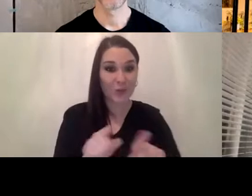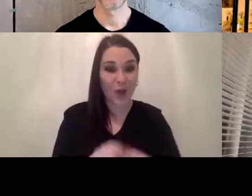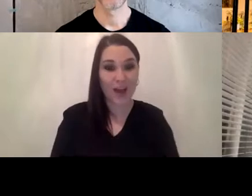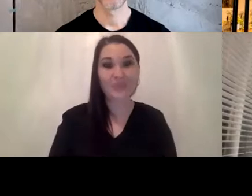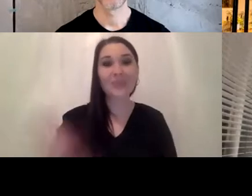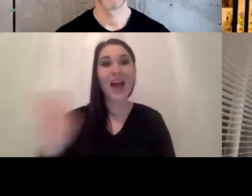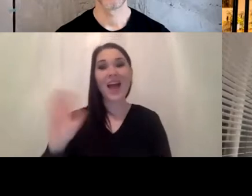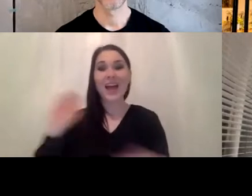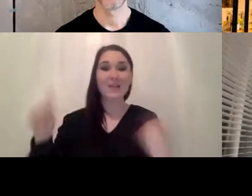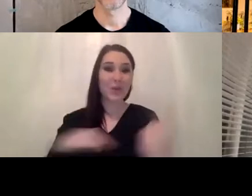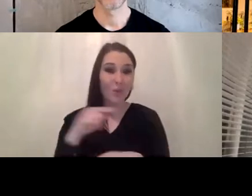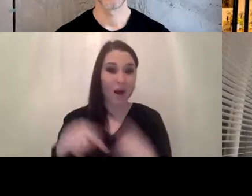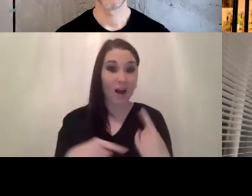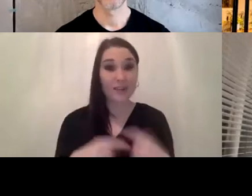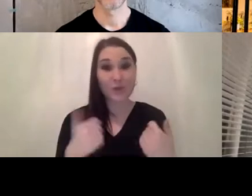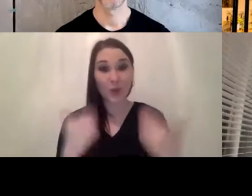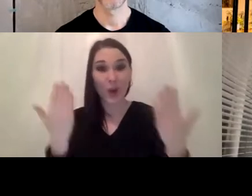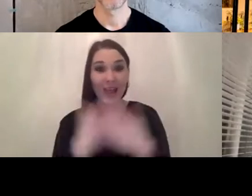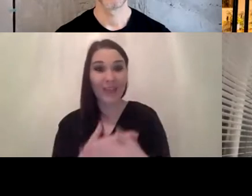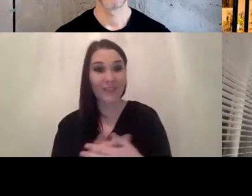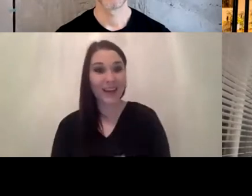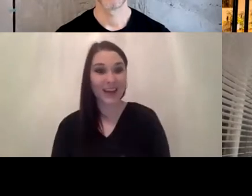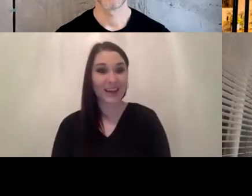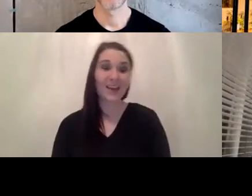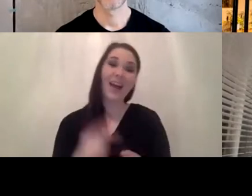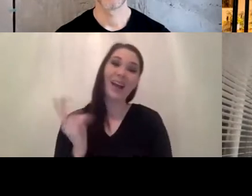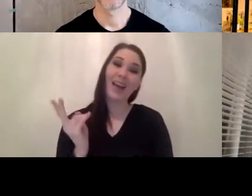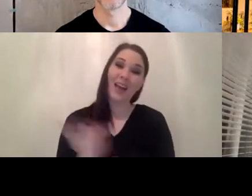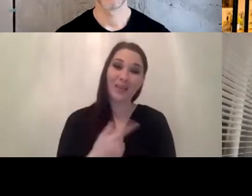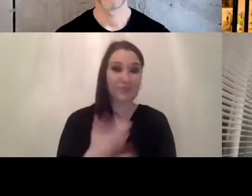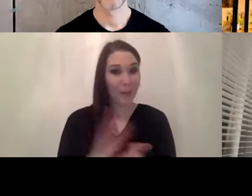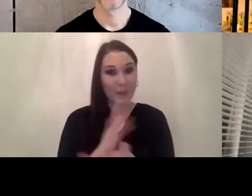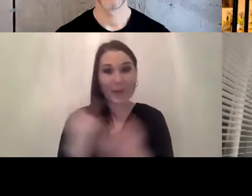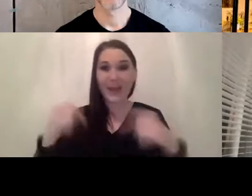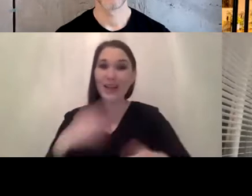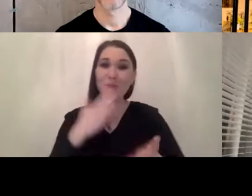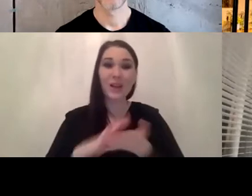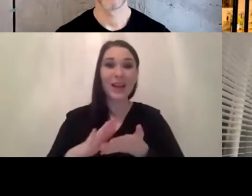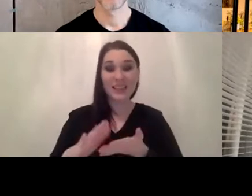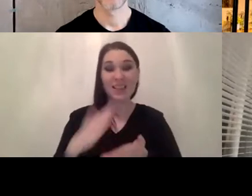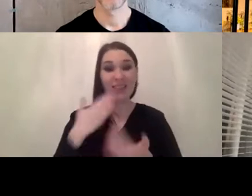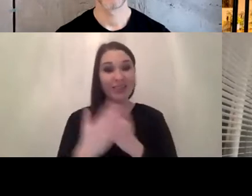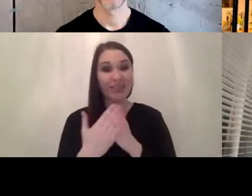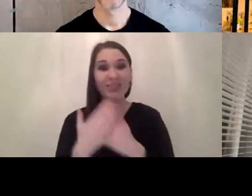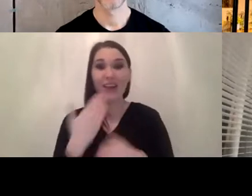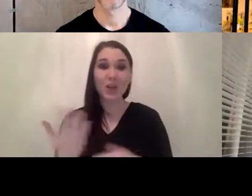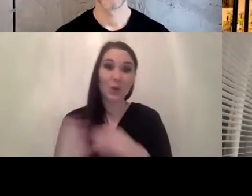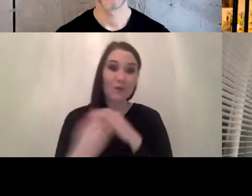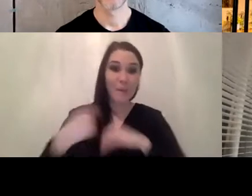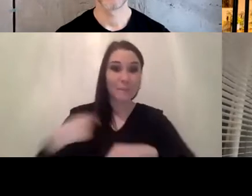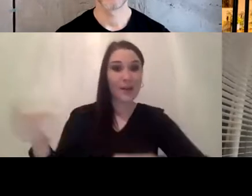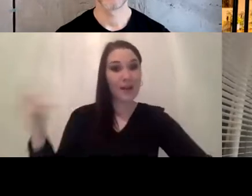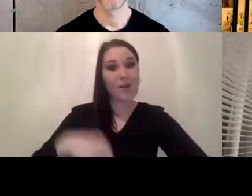Yeah, certainly. Hi, everyone. I hope everyone's having a good evening. And yeah, again, really pleased to be here. Thanks for inviting me along. Well, I've